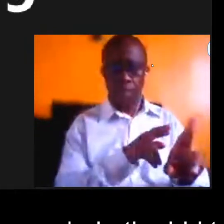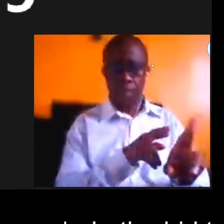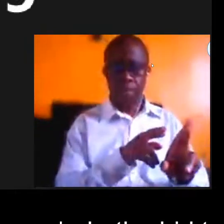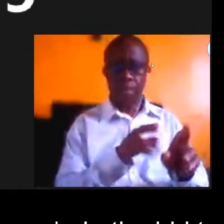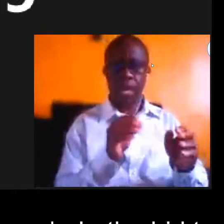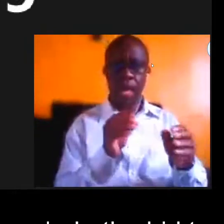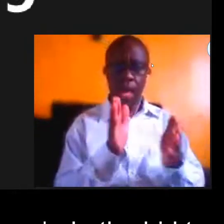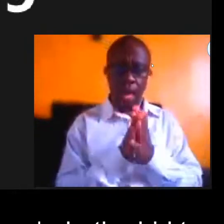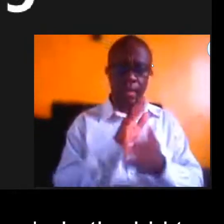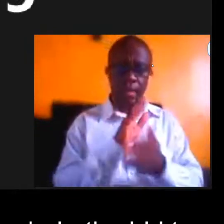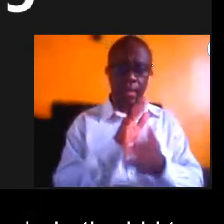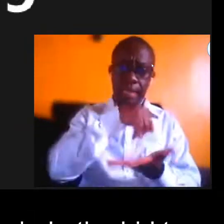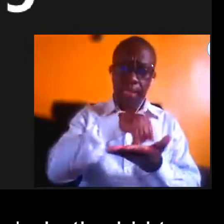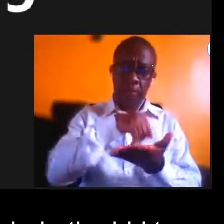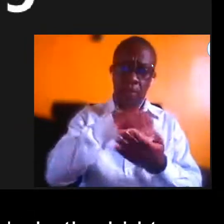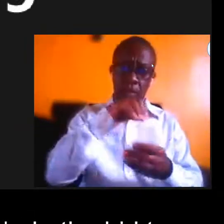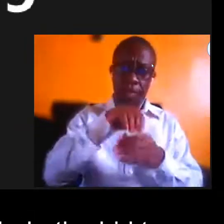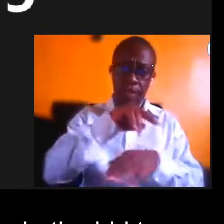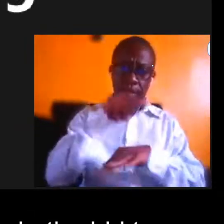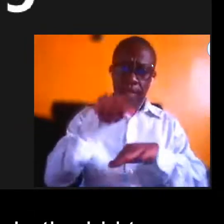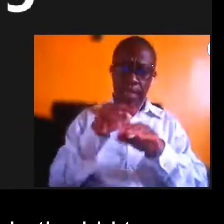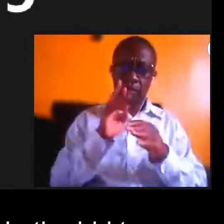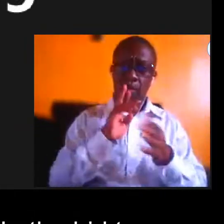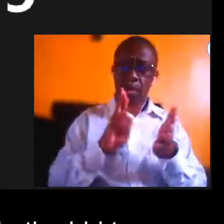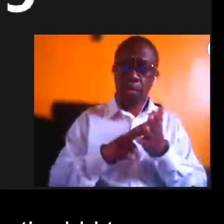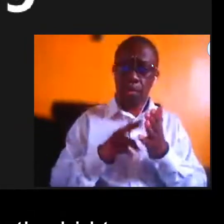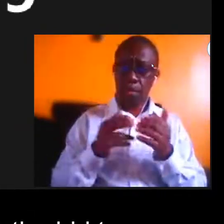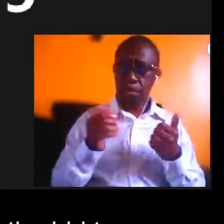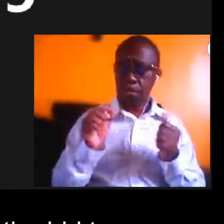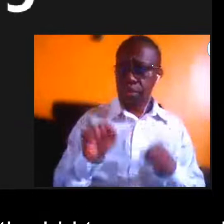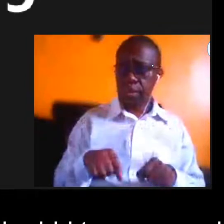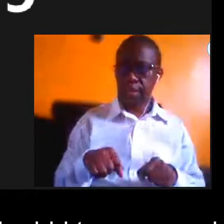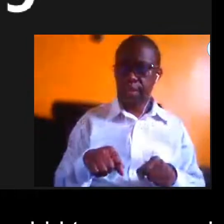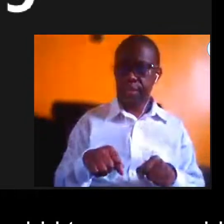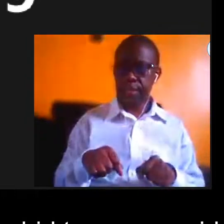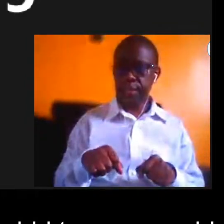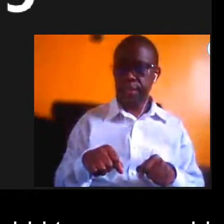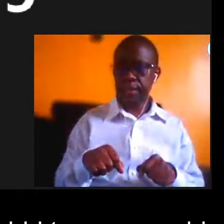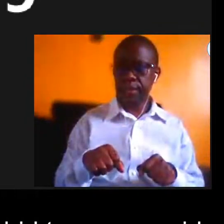national report? I think she's asking perhaps how